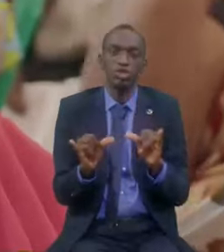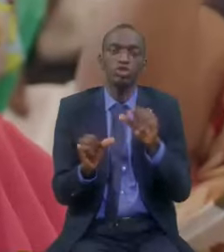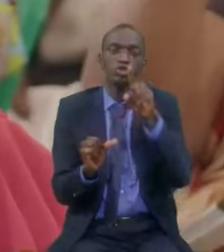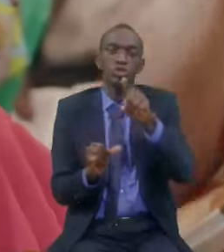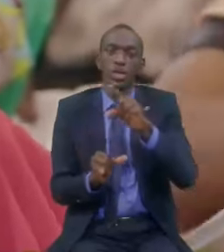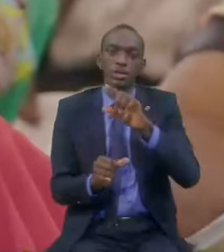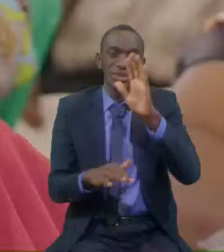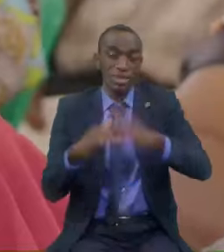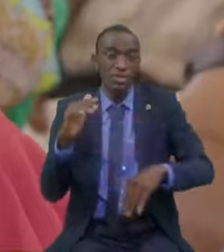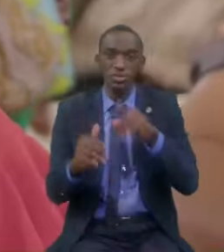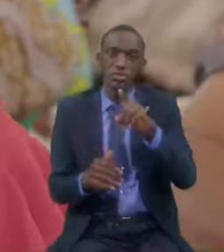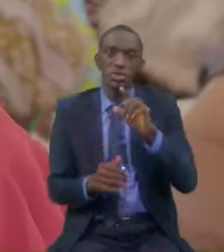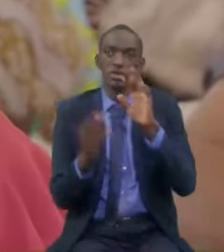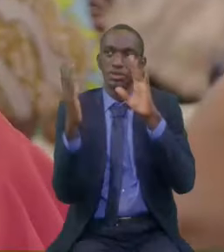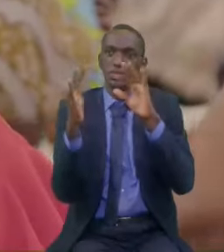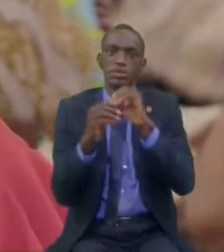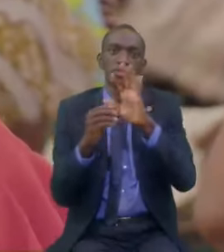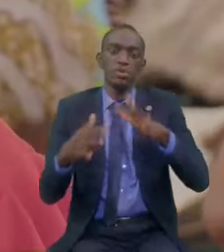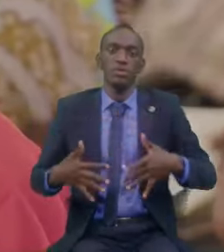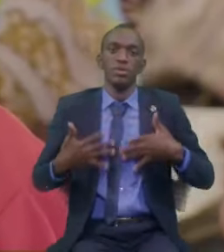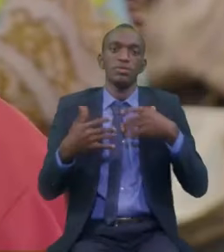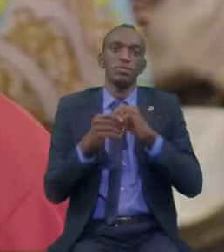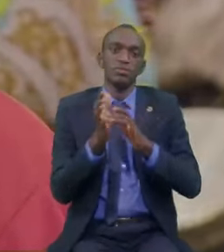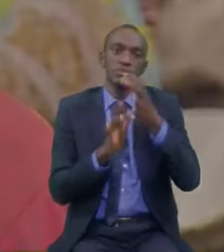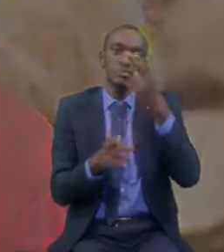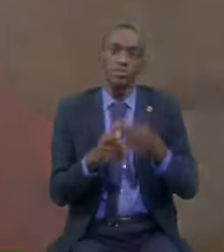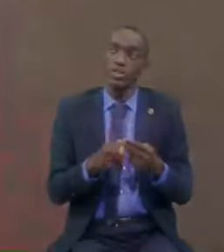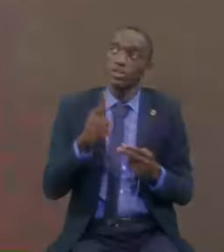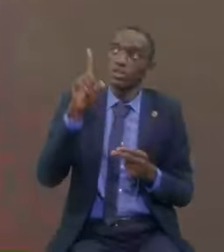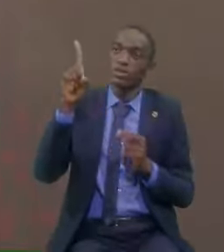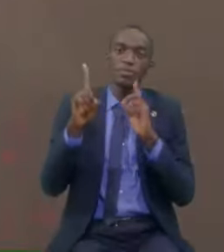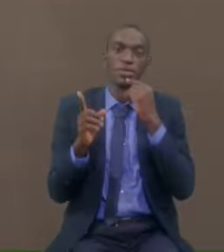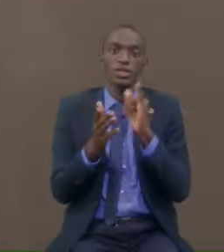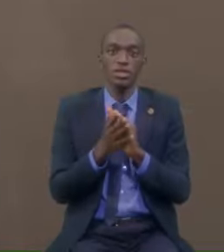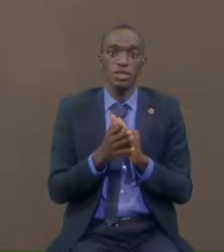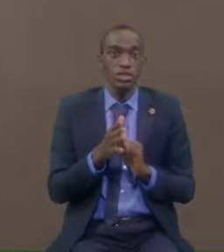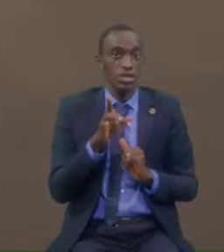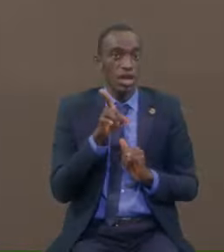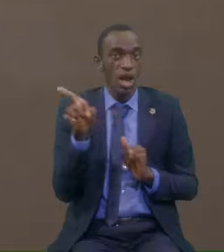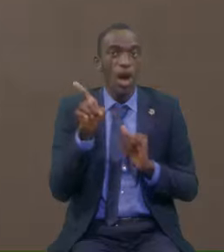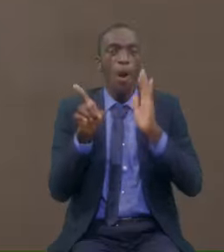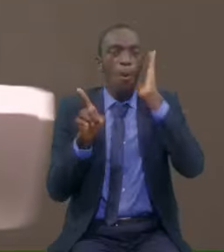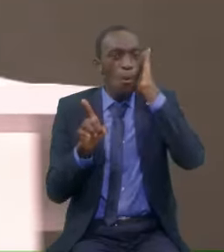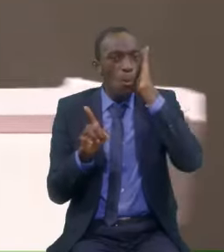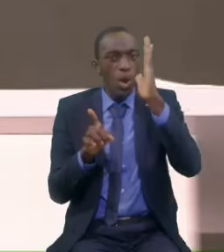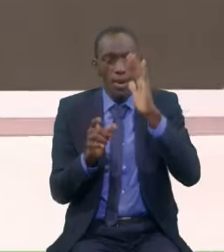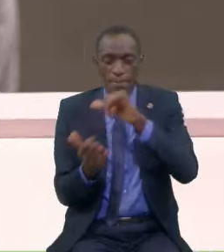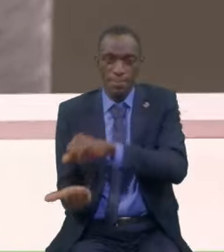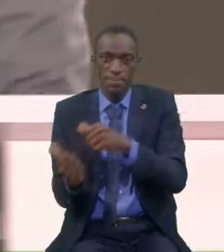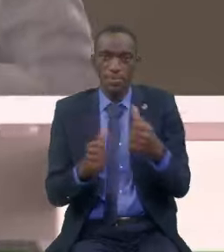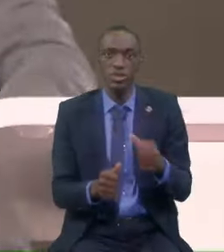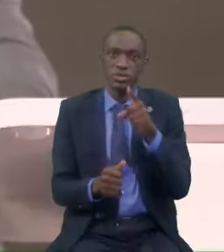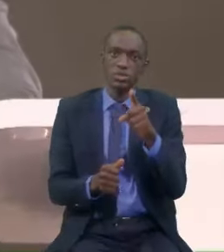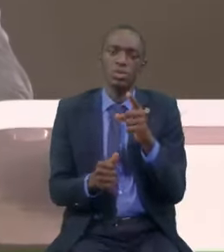name. He says he shall baptize you. What does that mean? It will take your